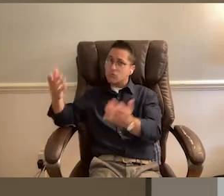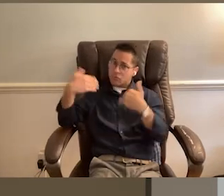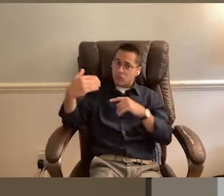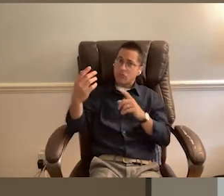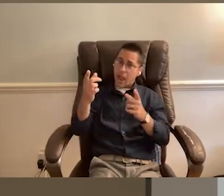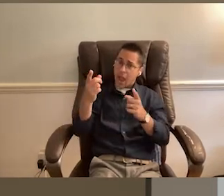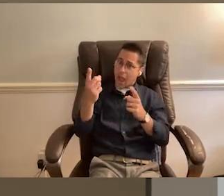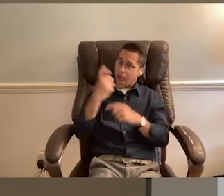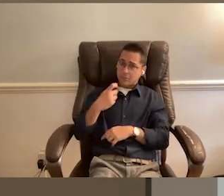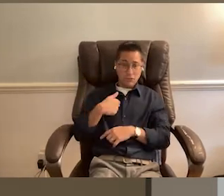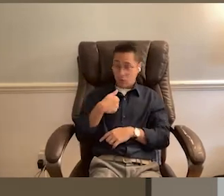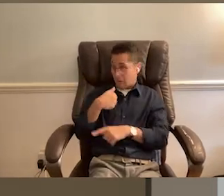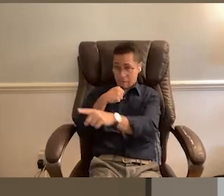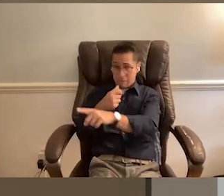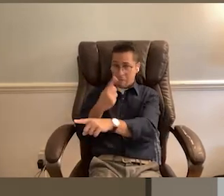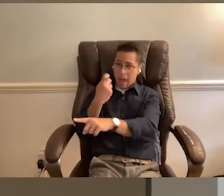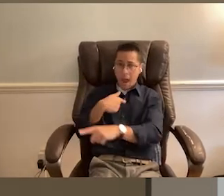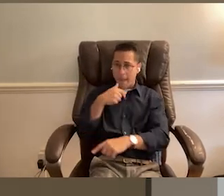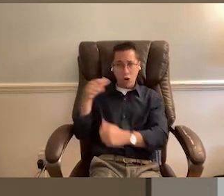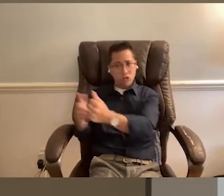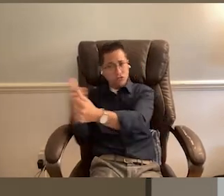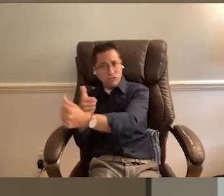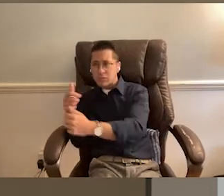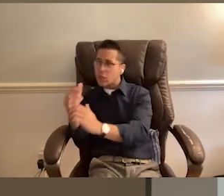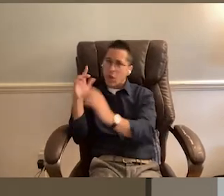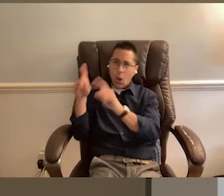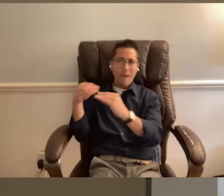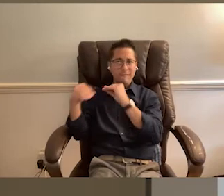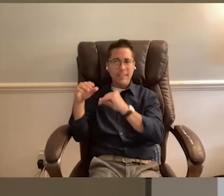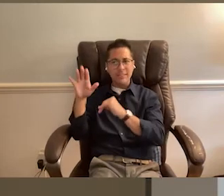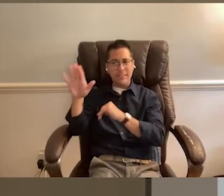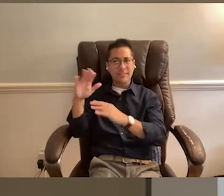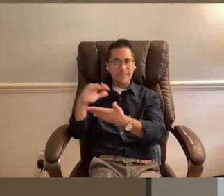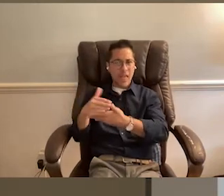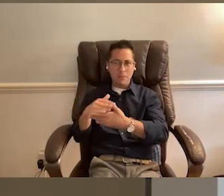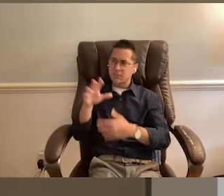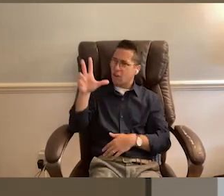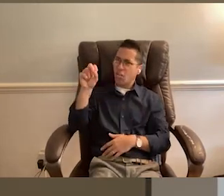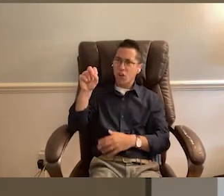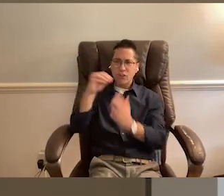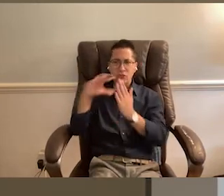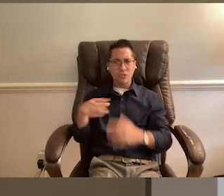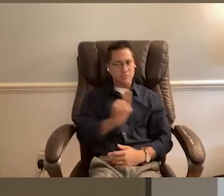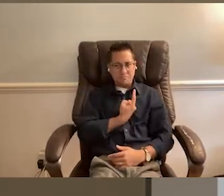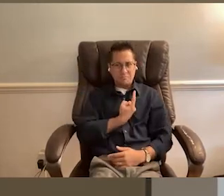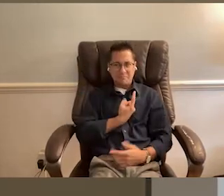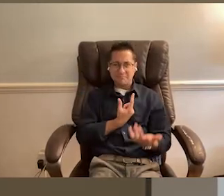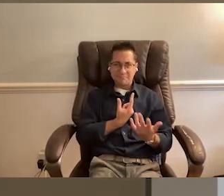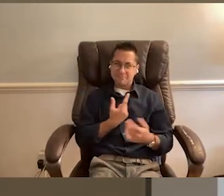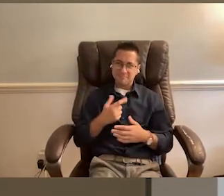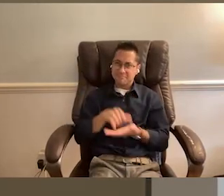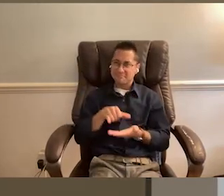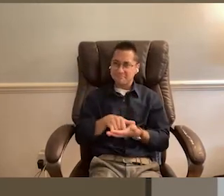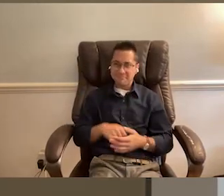always someone in the office available to take a meeting at that time. But we do strongly encourage families to let students advocate for themselves. So an example I can think